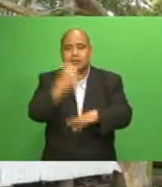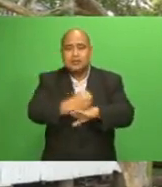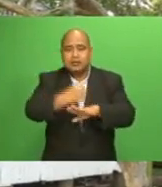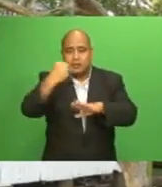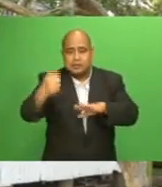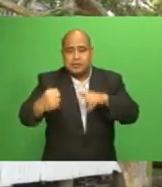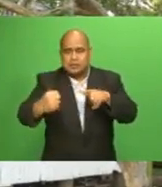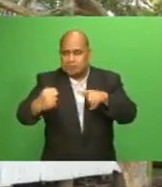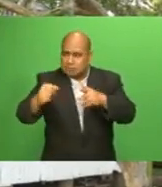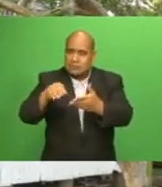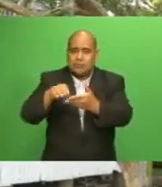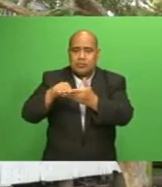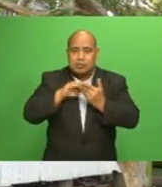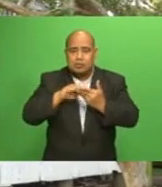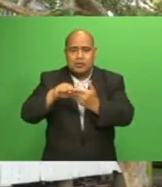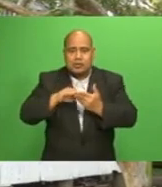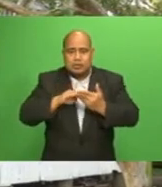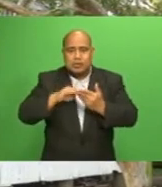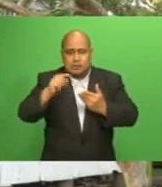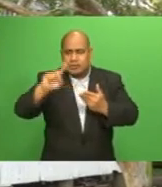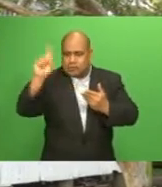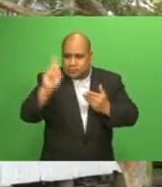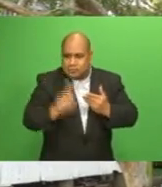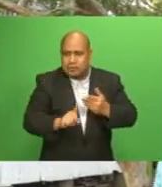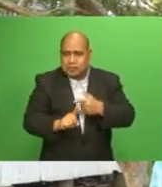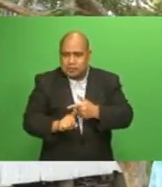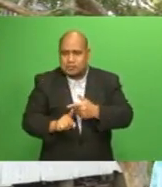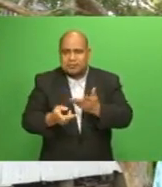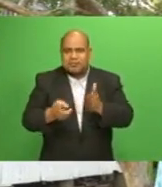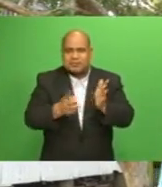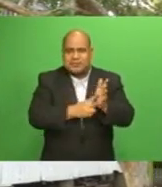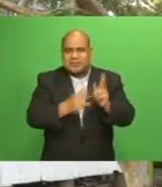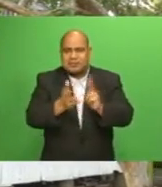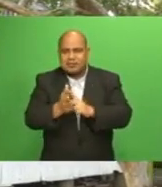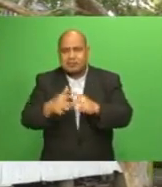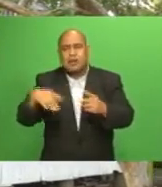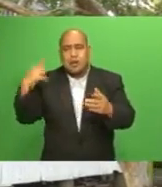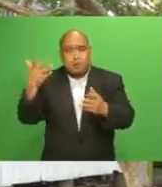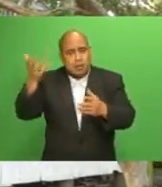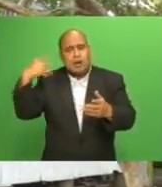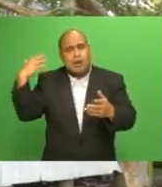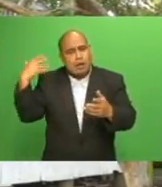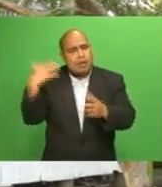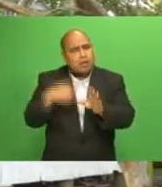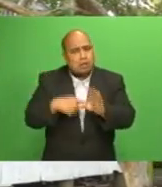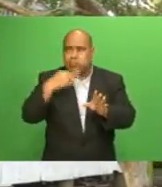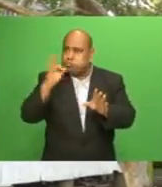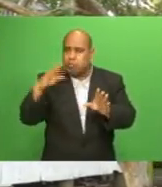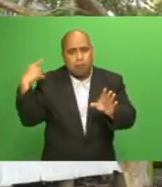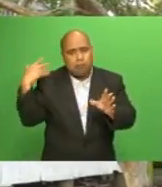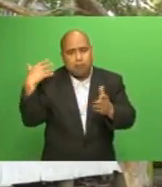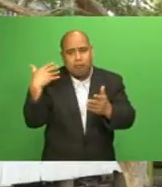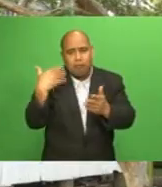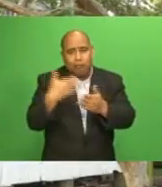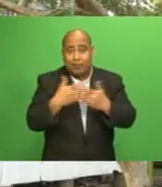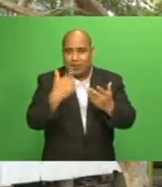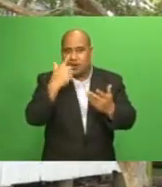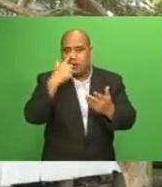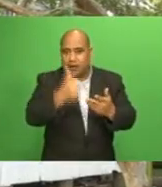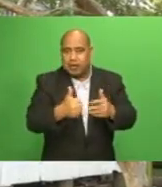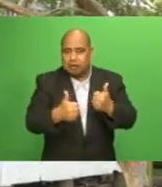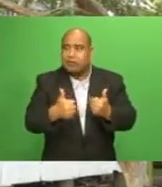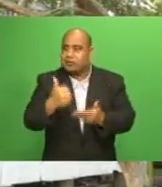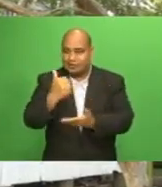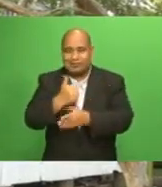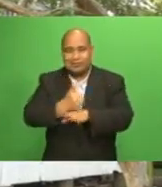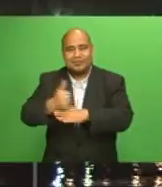in having electricity. And for all those years, we are lucky enough that this running government help us and assist us in